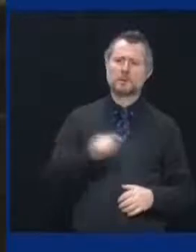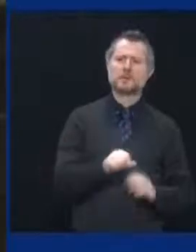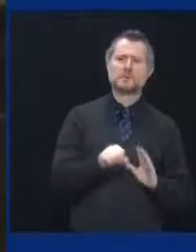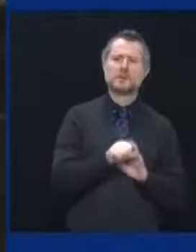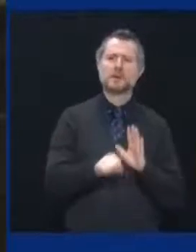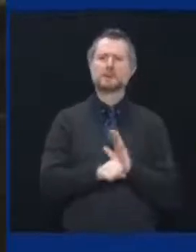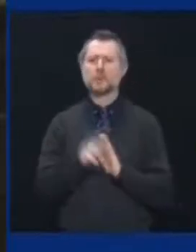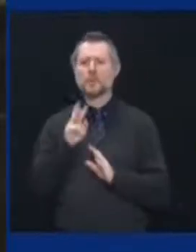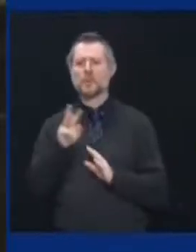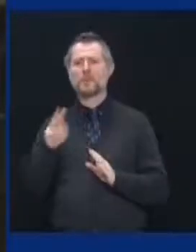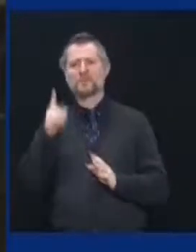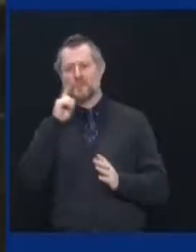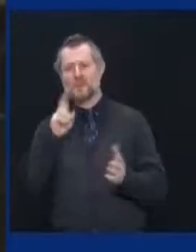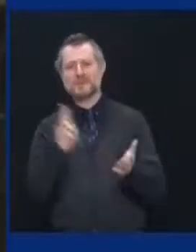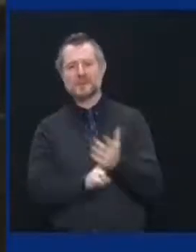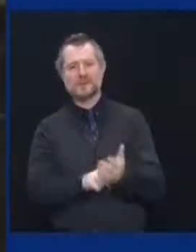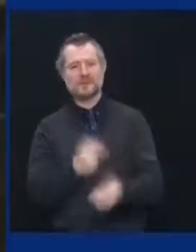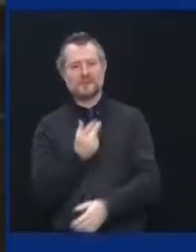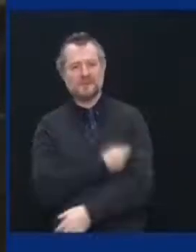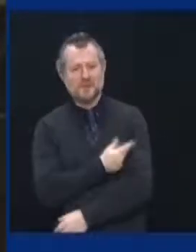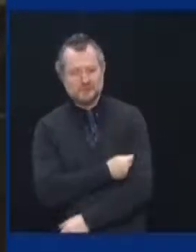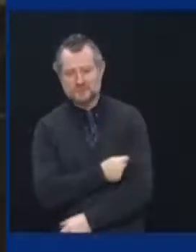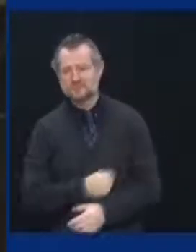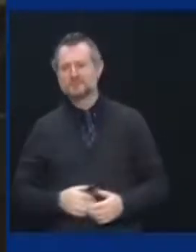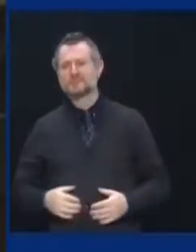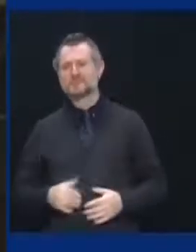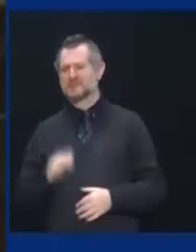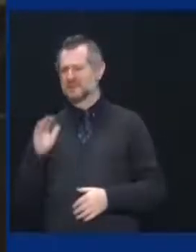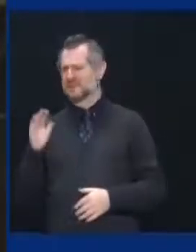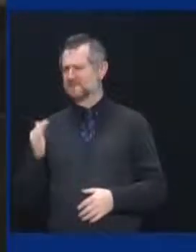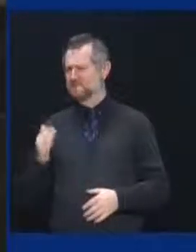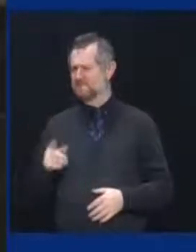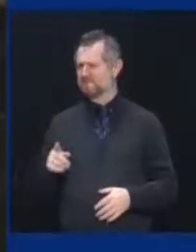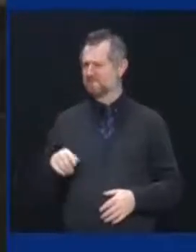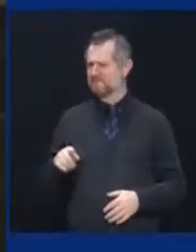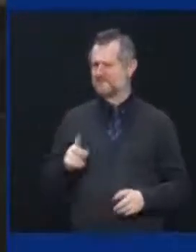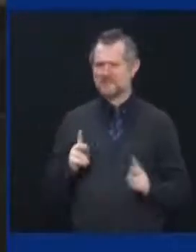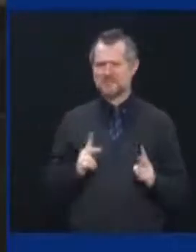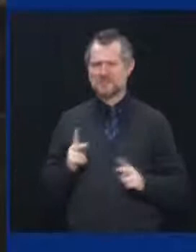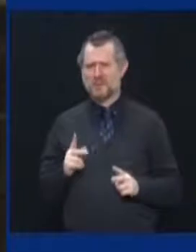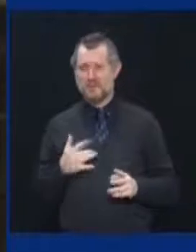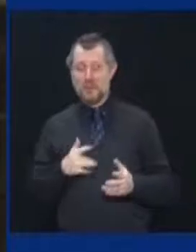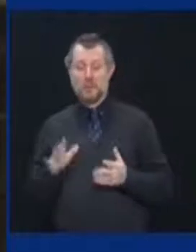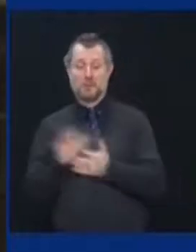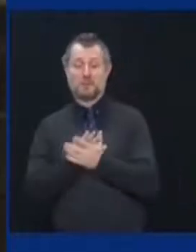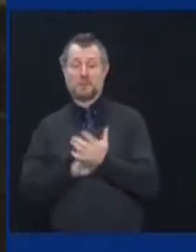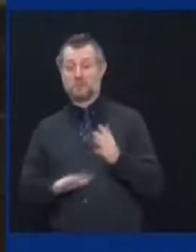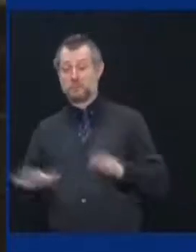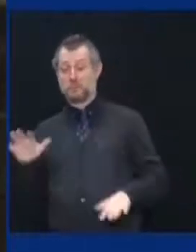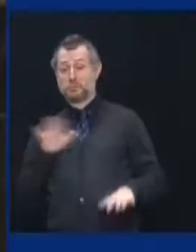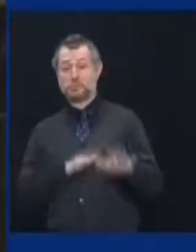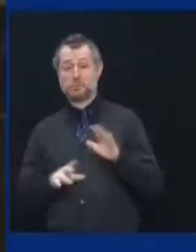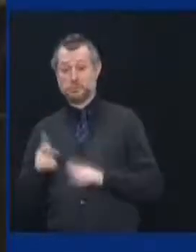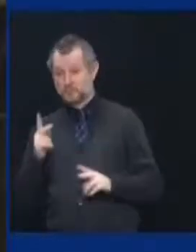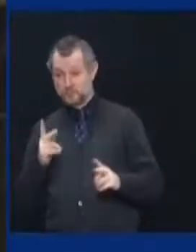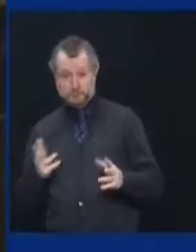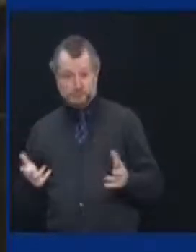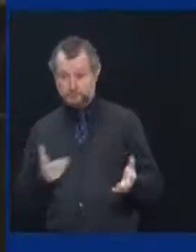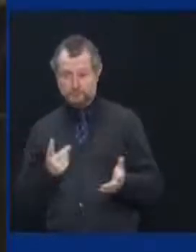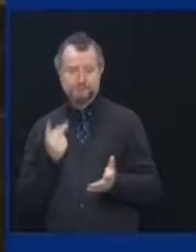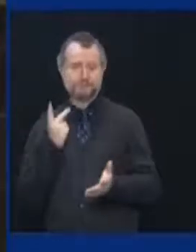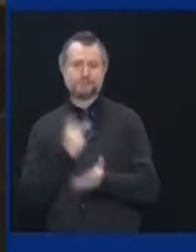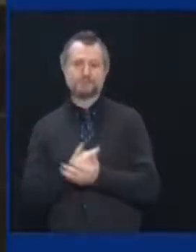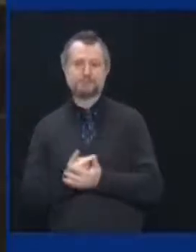for the vaccinations. It seems to be quite a bit of turmoil. A lot of people are saying it's not really working very